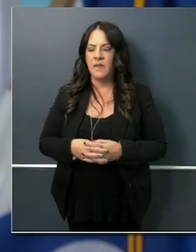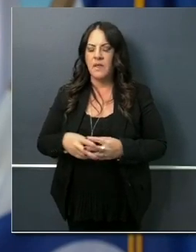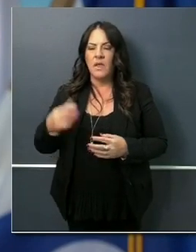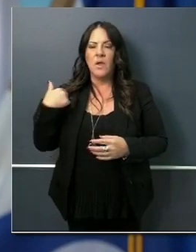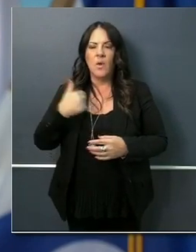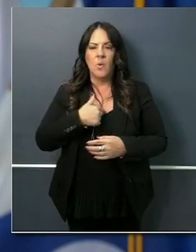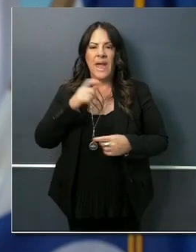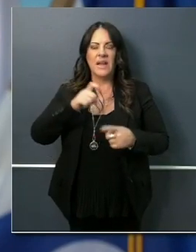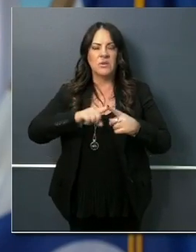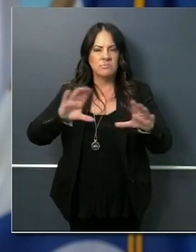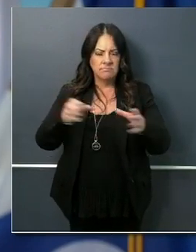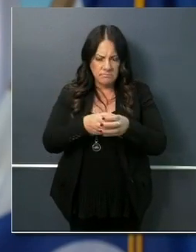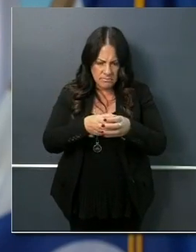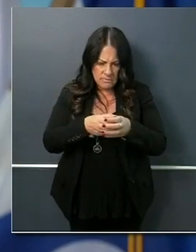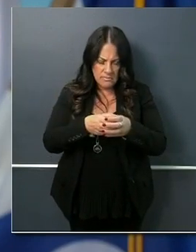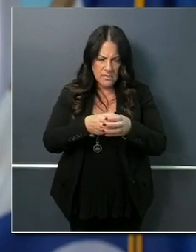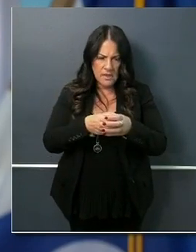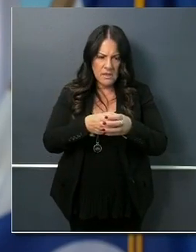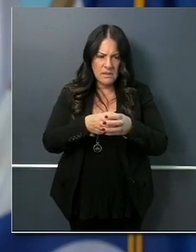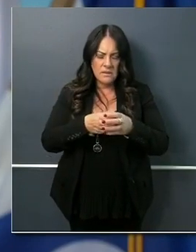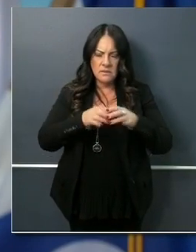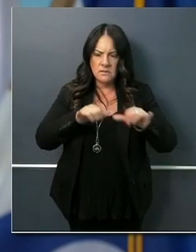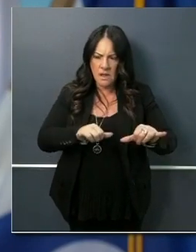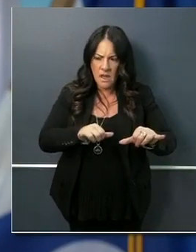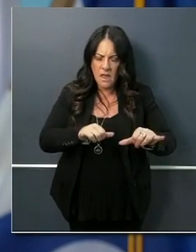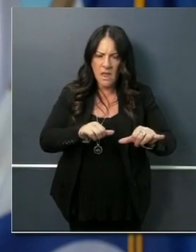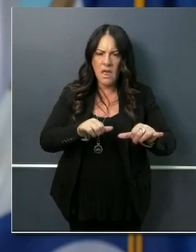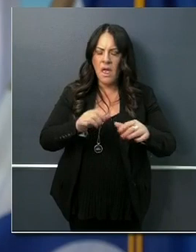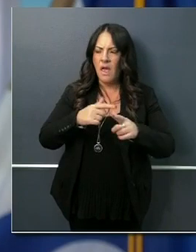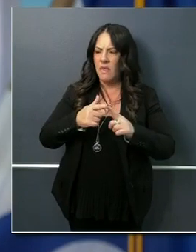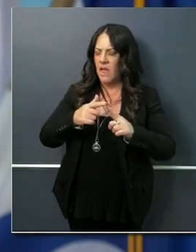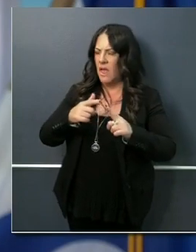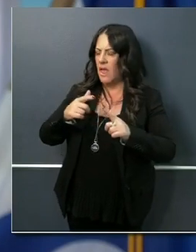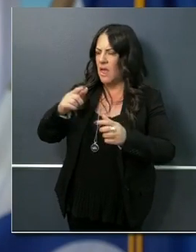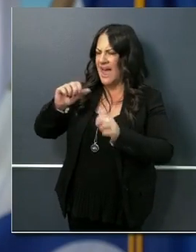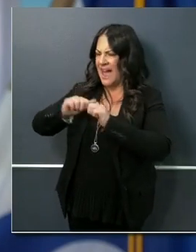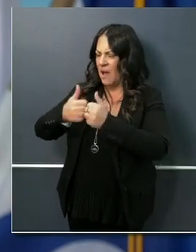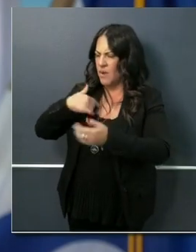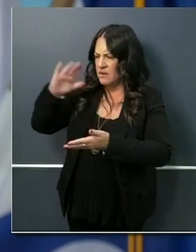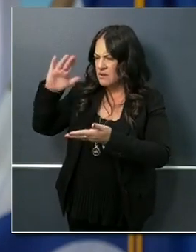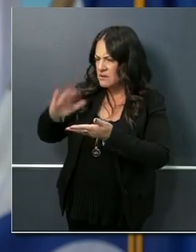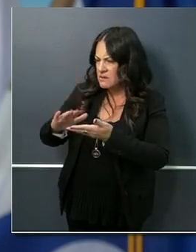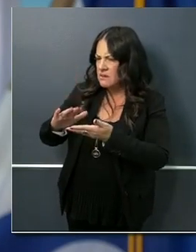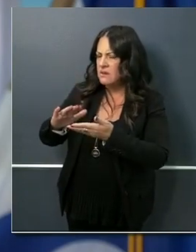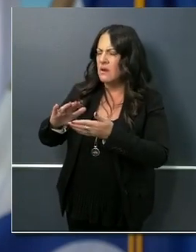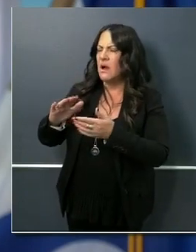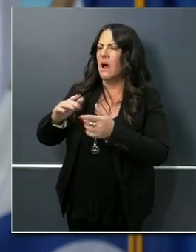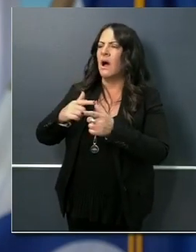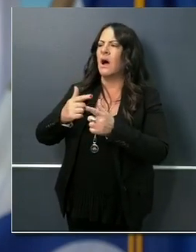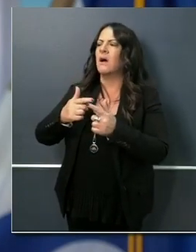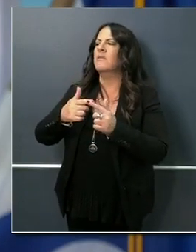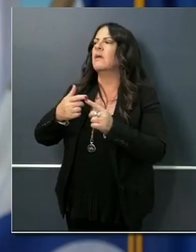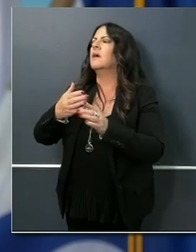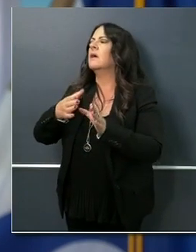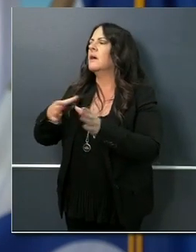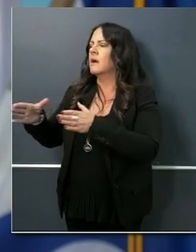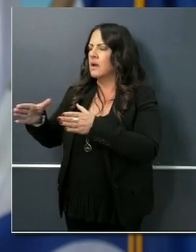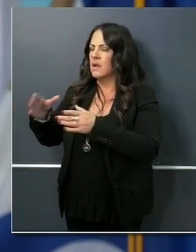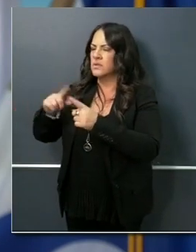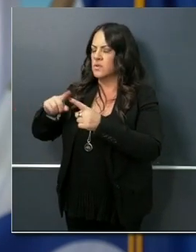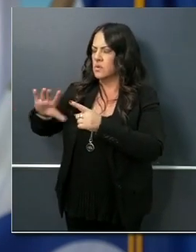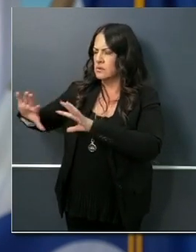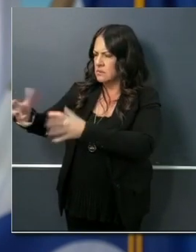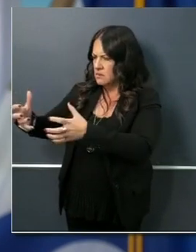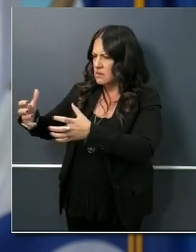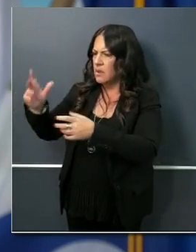to mitigation to surge, next phase suppression, and ultimately herd immunity vaccine. And